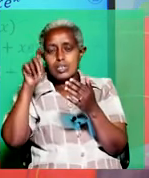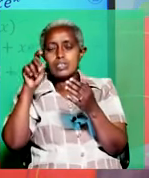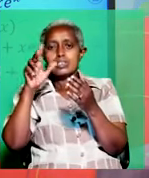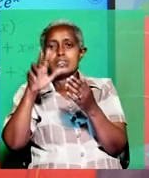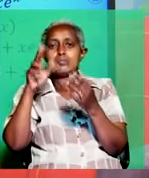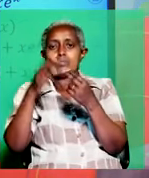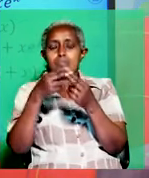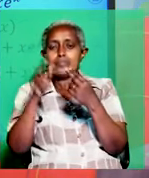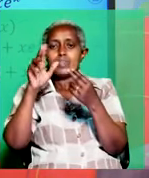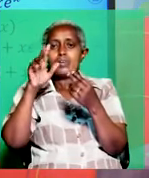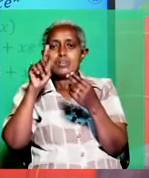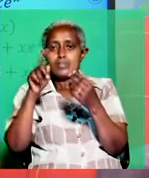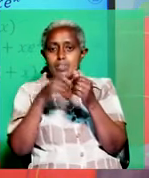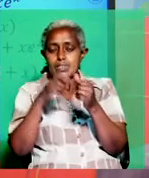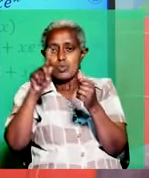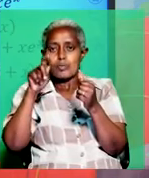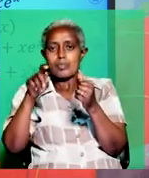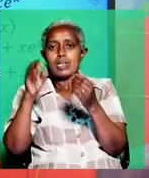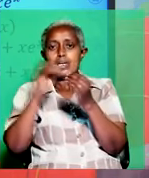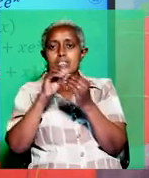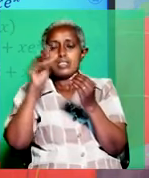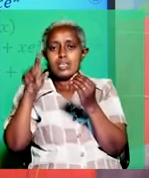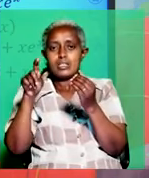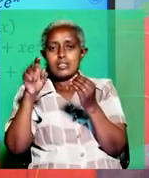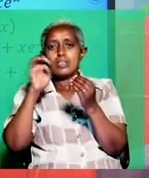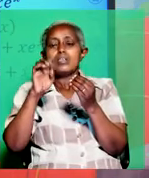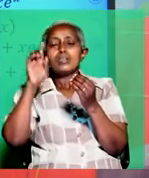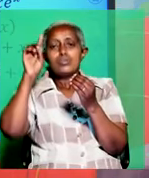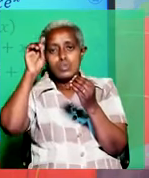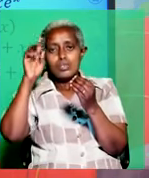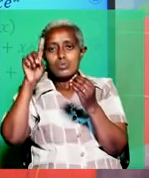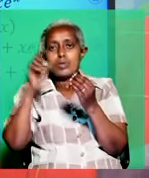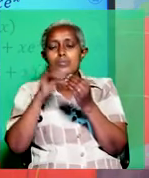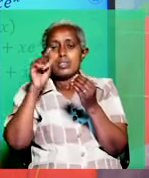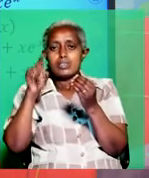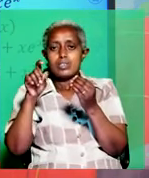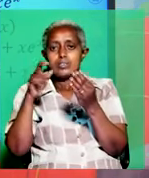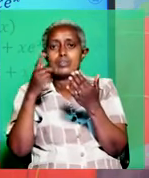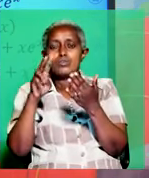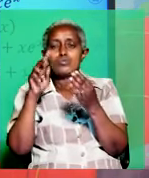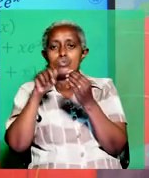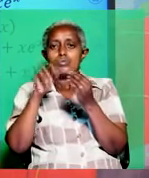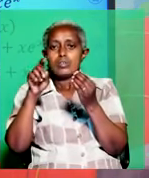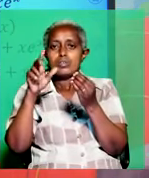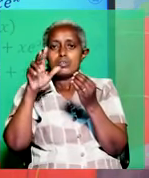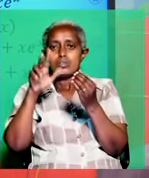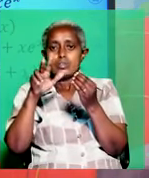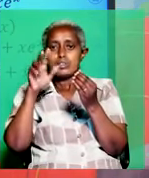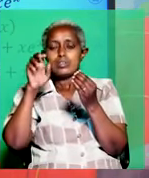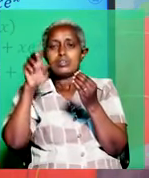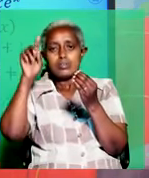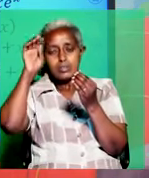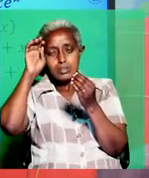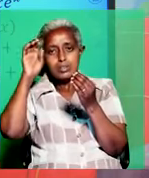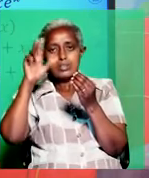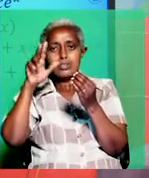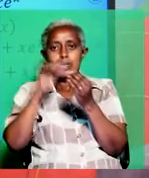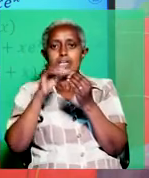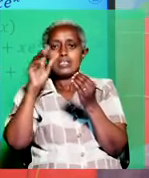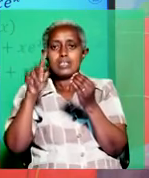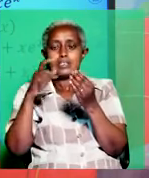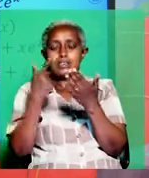first derivative, 1 plus x, e raised to x 1 plus x. For second, e raised to x 2 plus x. For third, e raised to x 3 plus x. So for